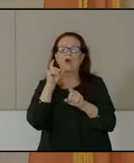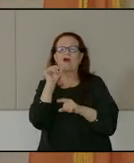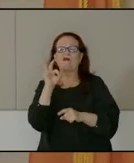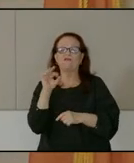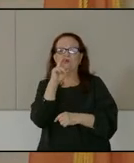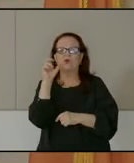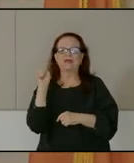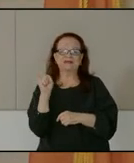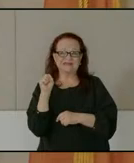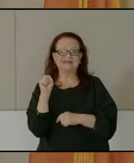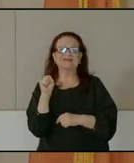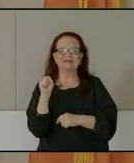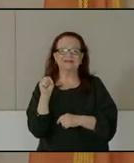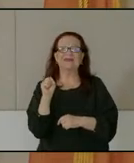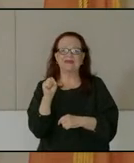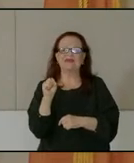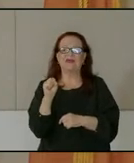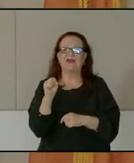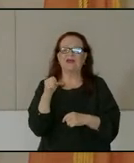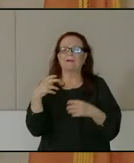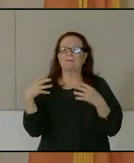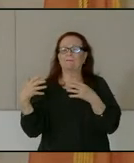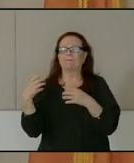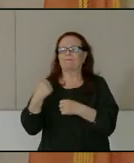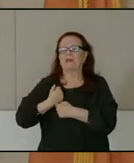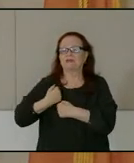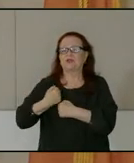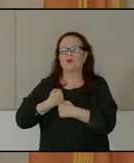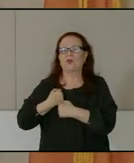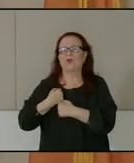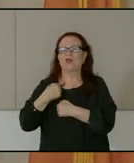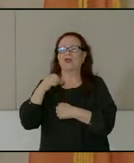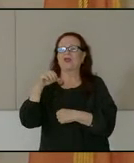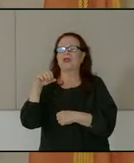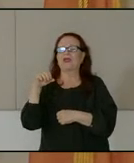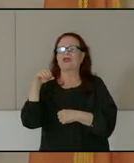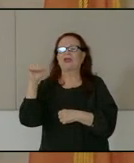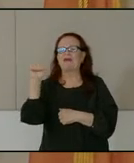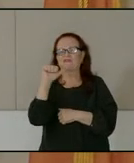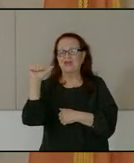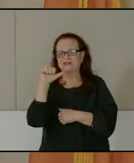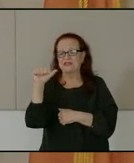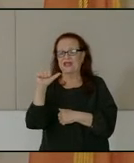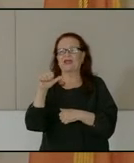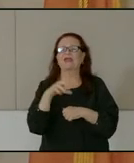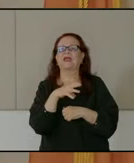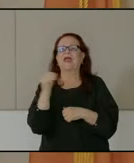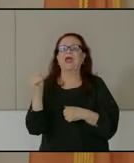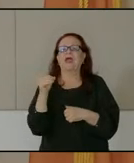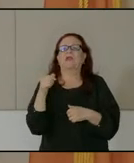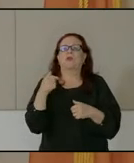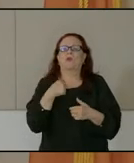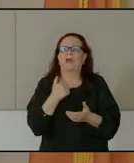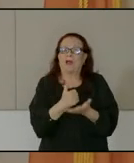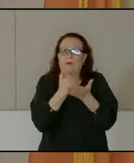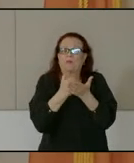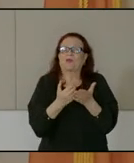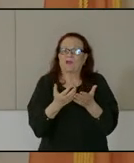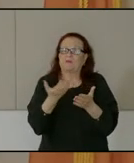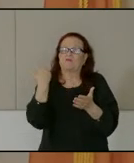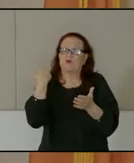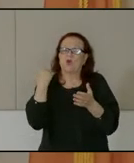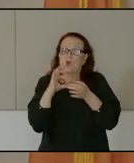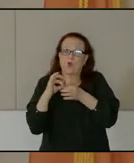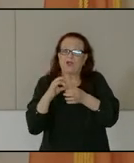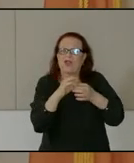Afghanistan, we relived the trauma and deep pain felt this very month, 48 years ago, also